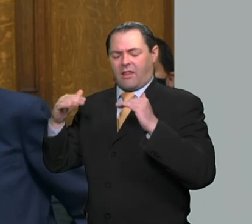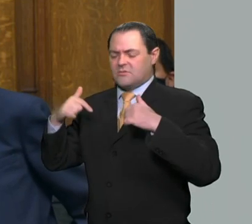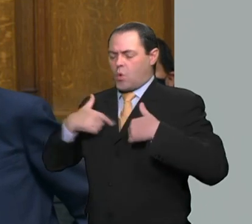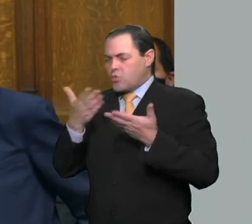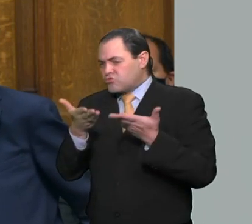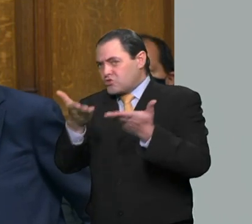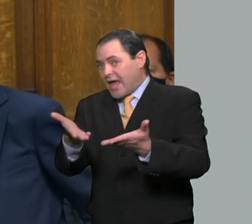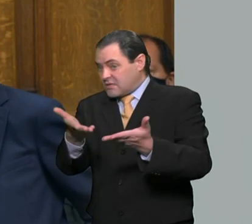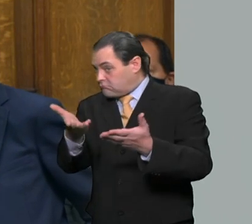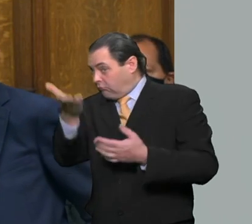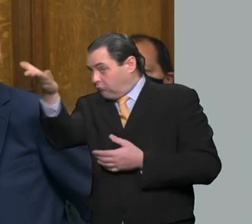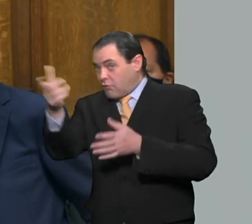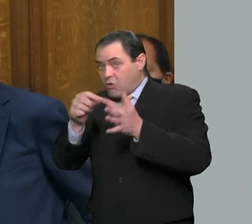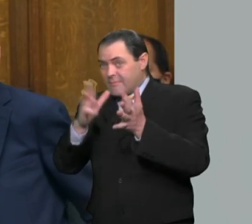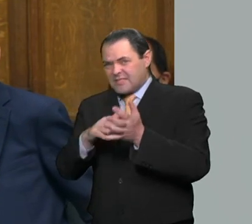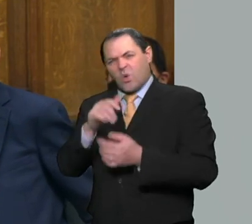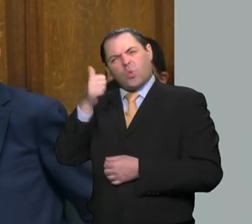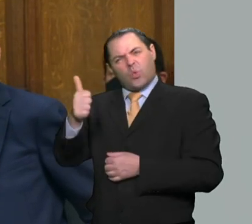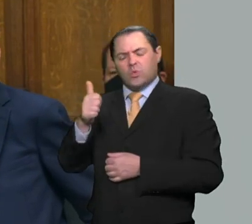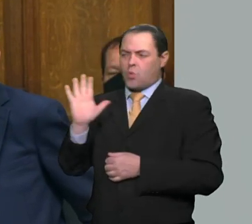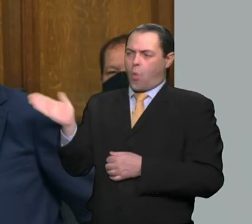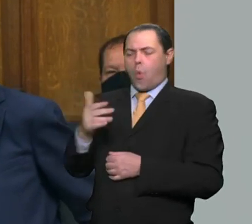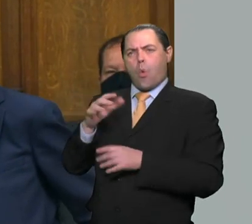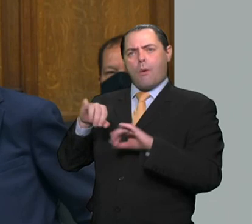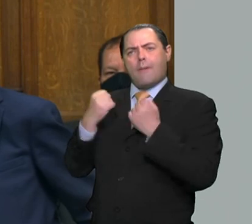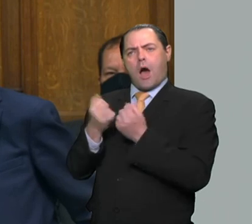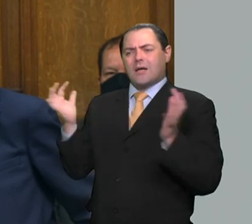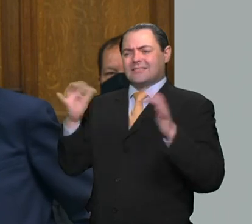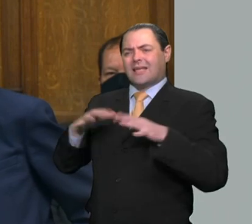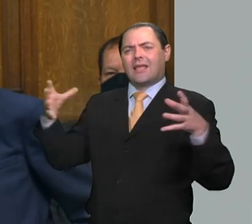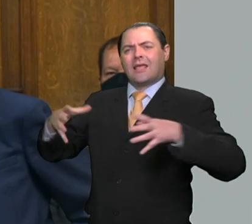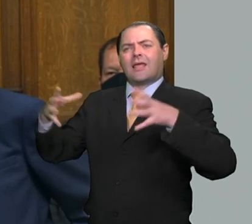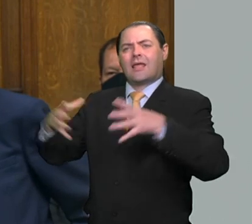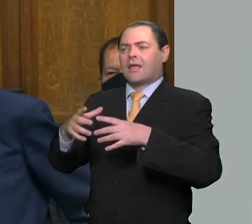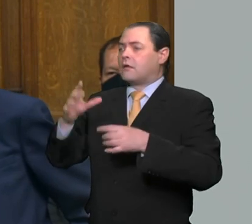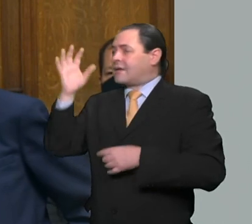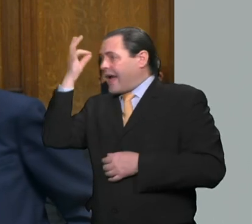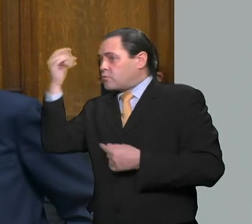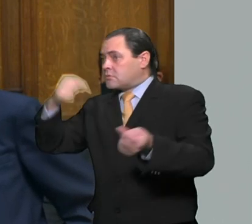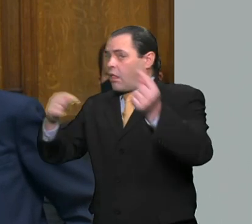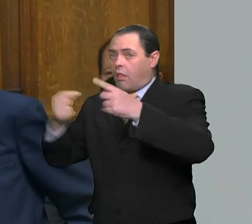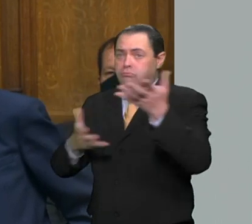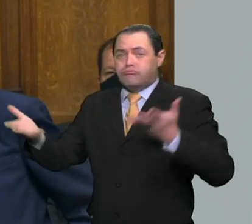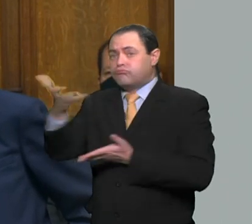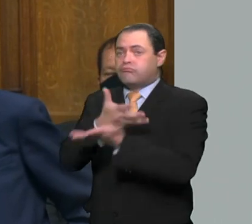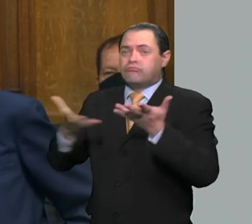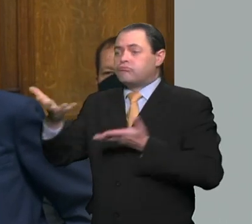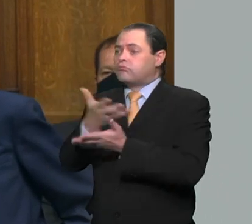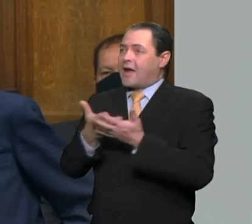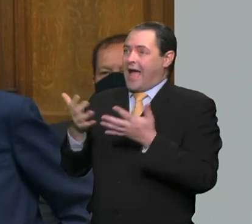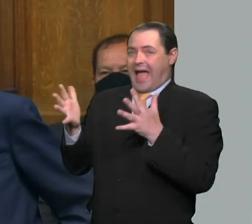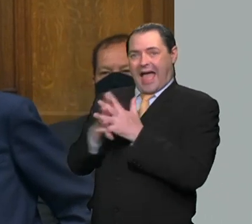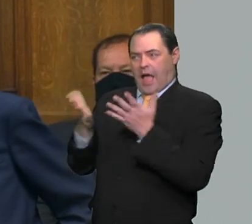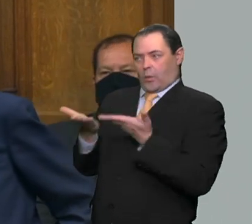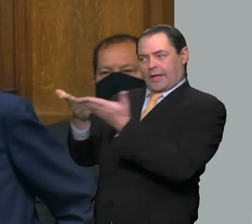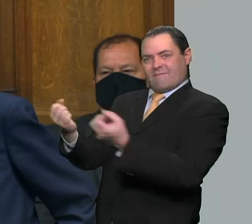that he hosts a cross-party summit in Downing Street with local government leaders and mayors to discuss how they can be